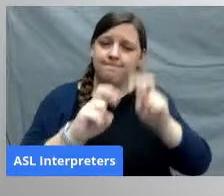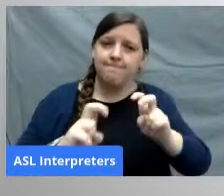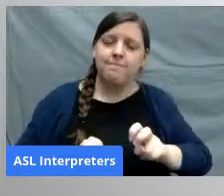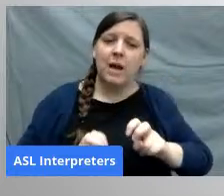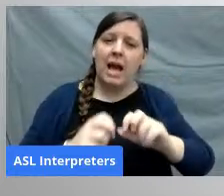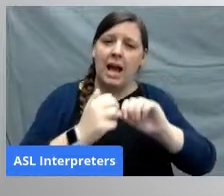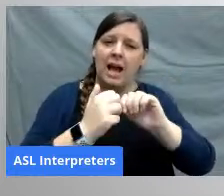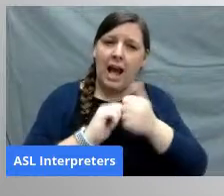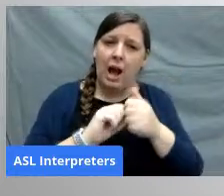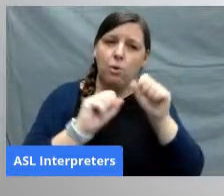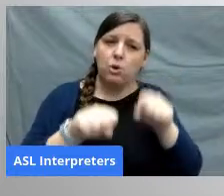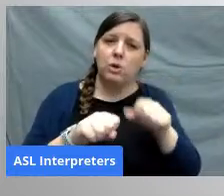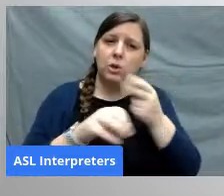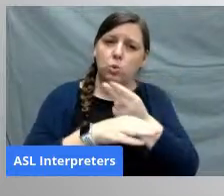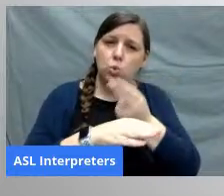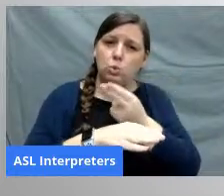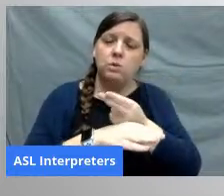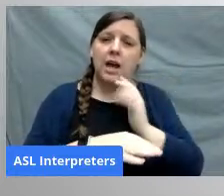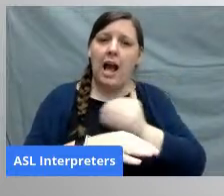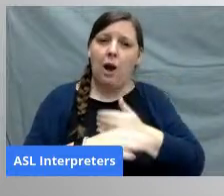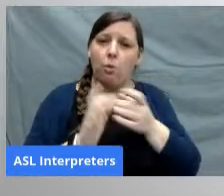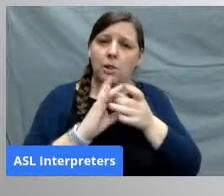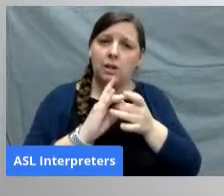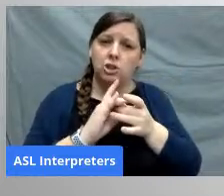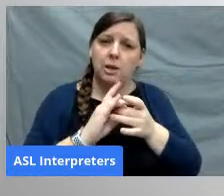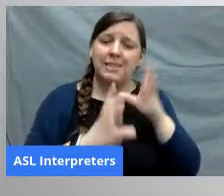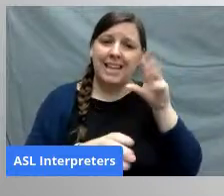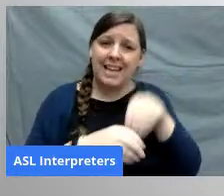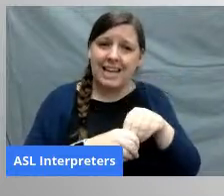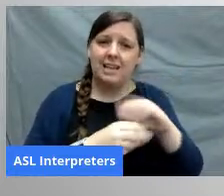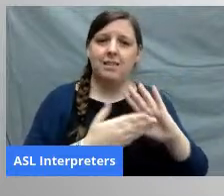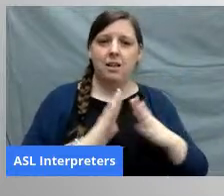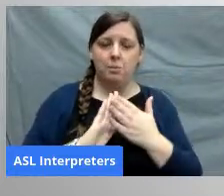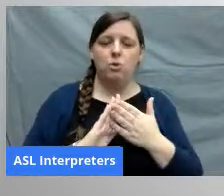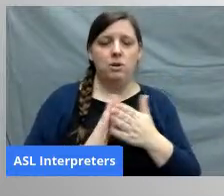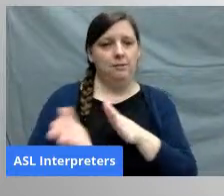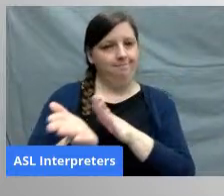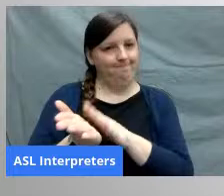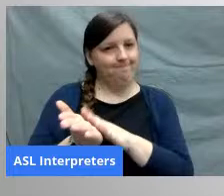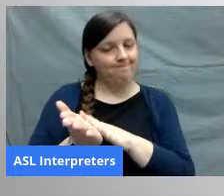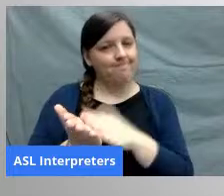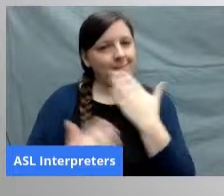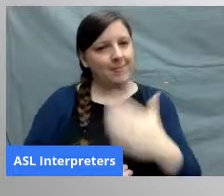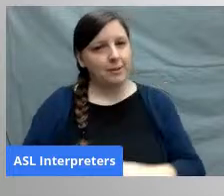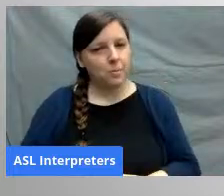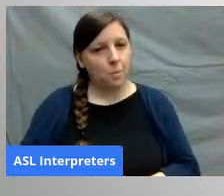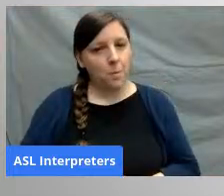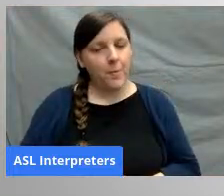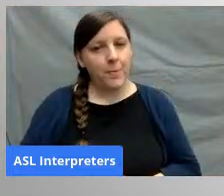leverage, our relationships in our community.